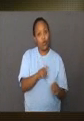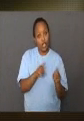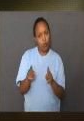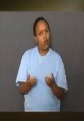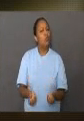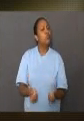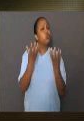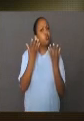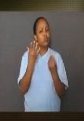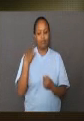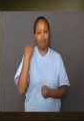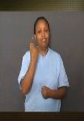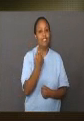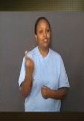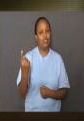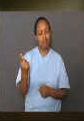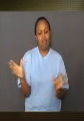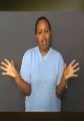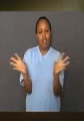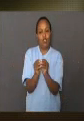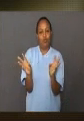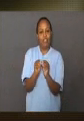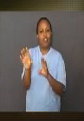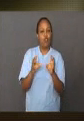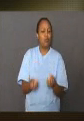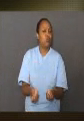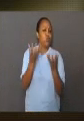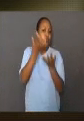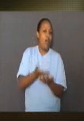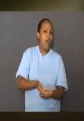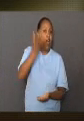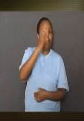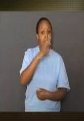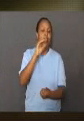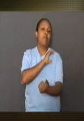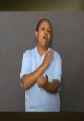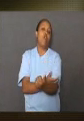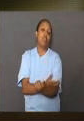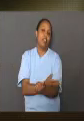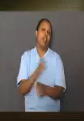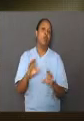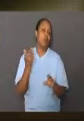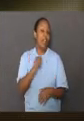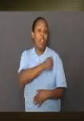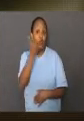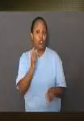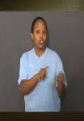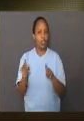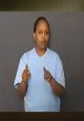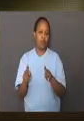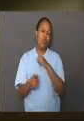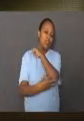several individuals accumulated great wealth and power, while others